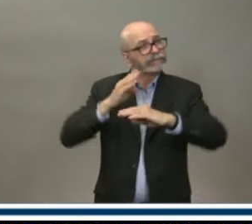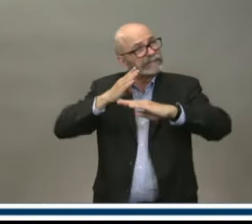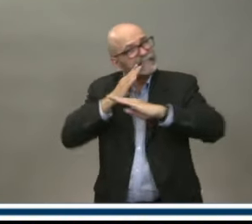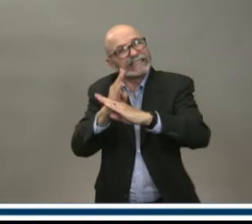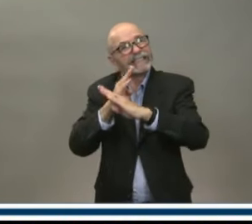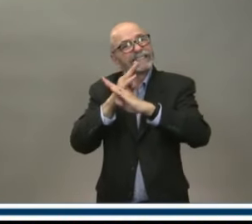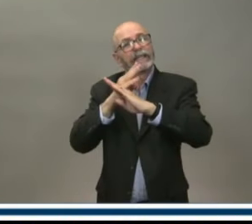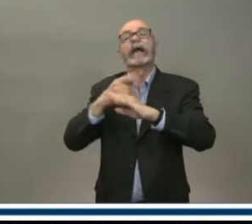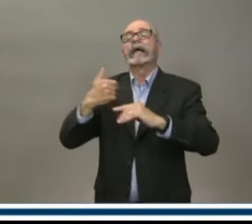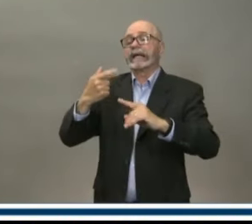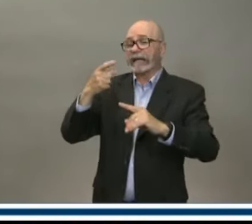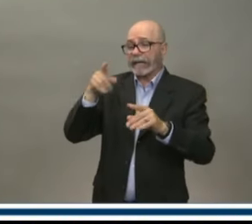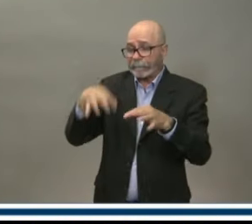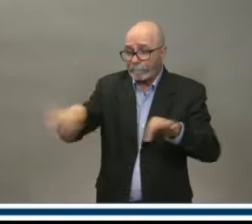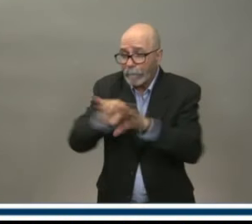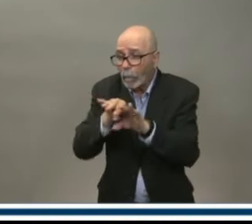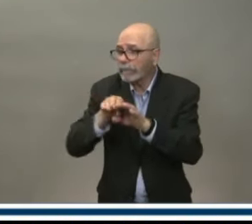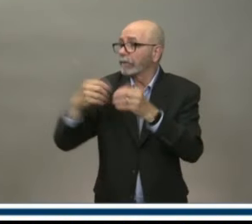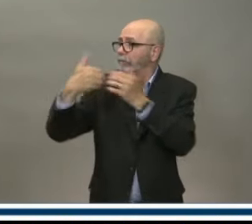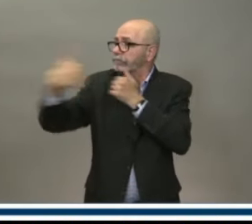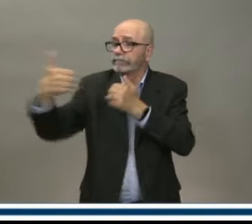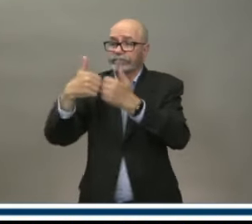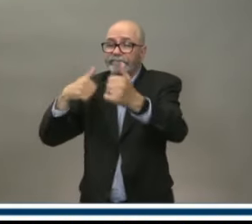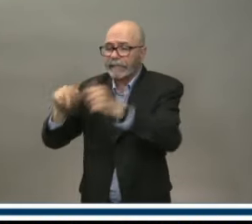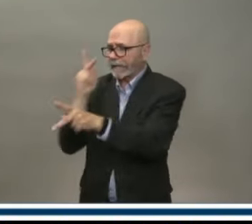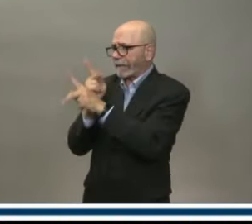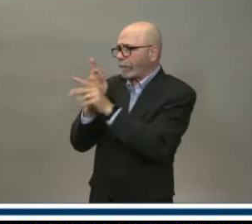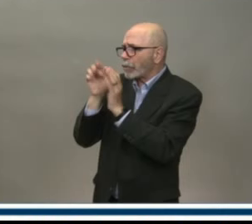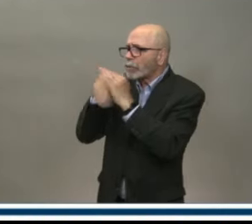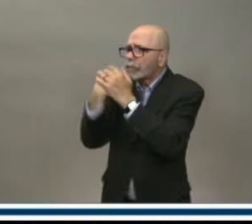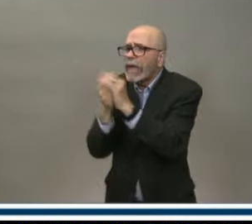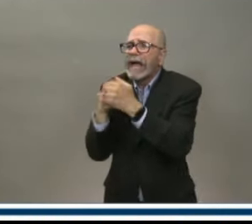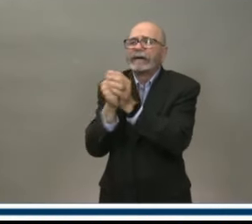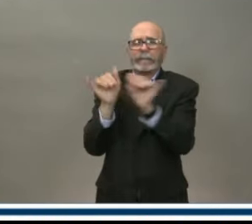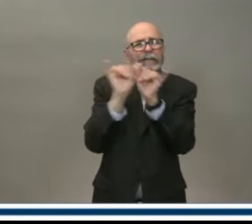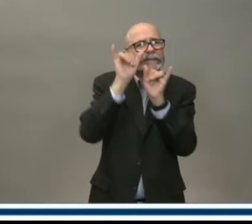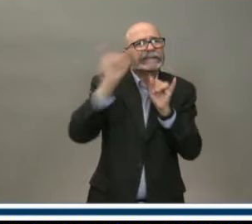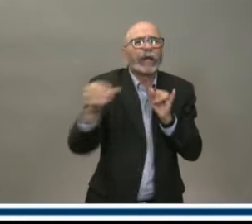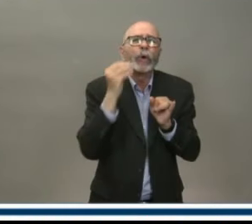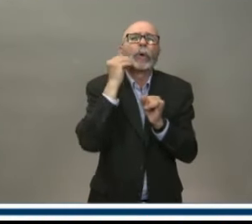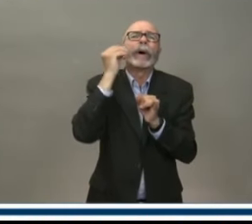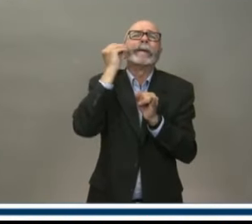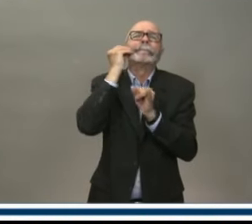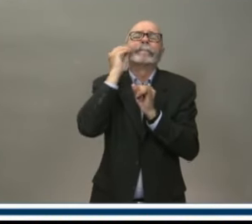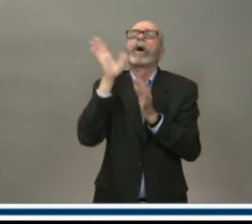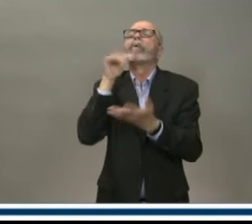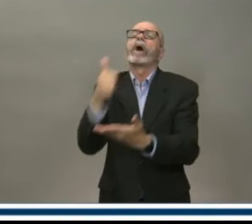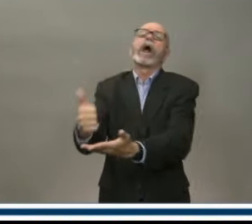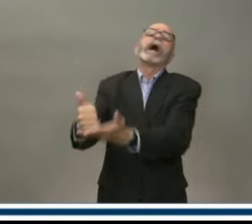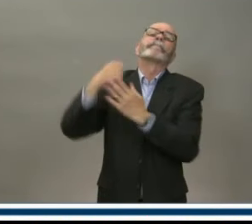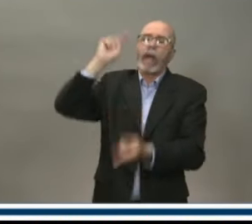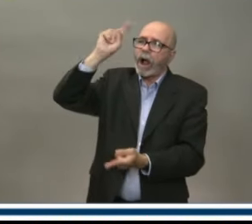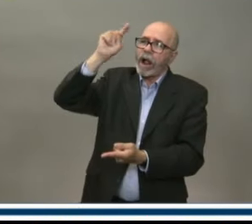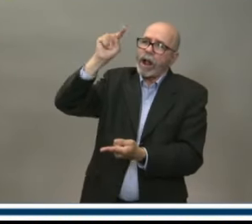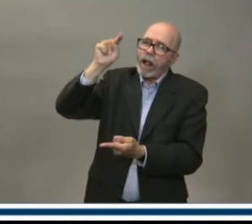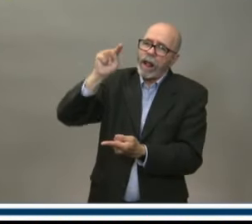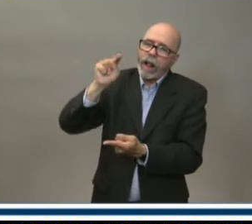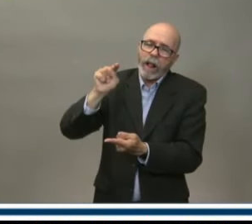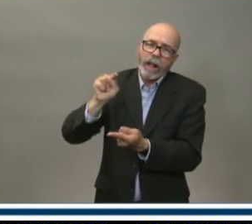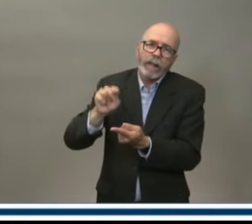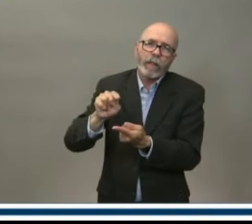as restrictive as they are. They're necessary to minimize the ability for COVID-19 to spread in our